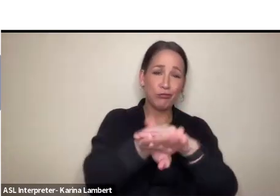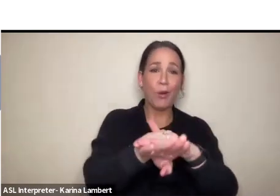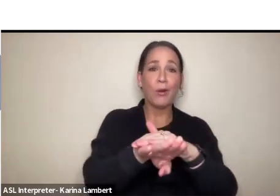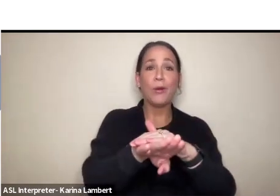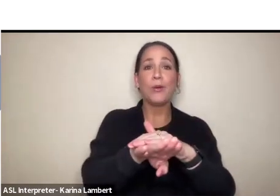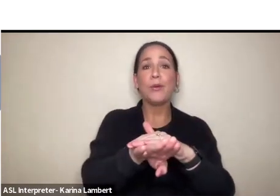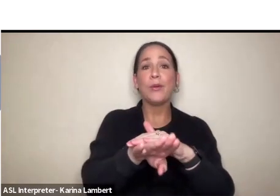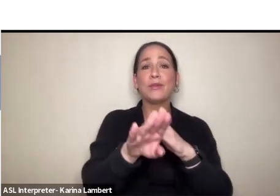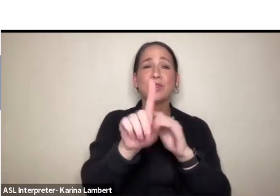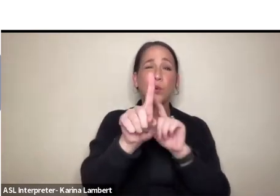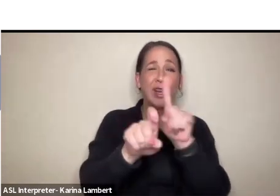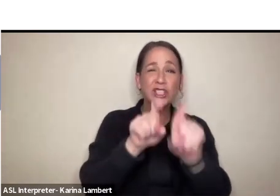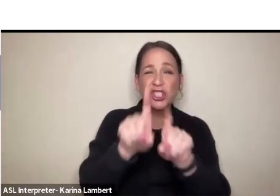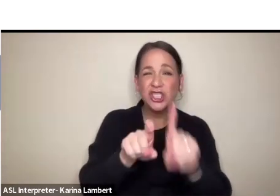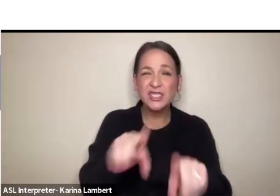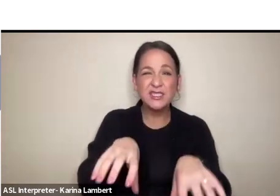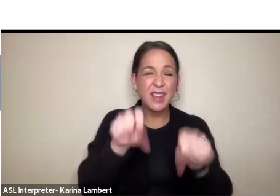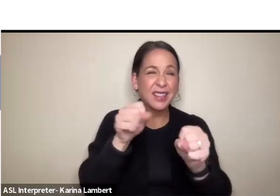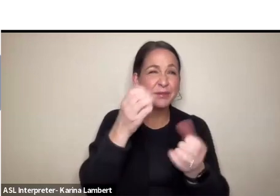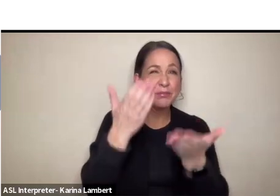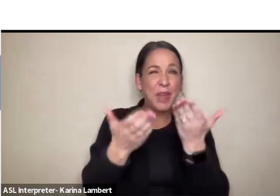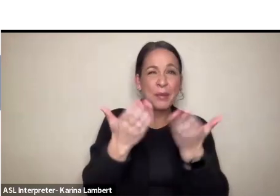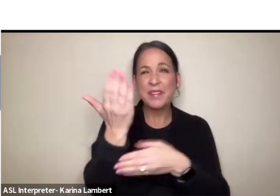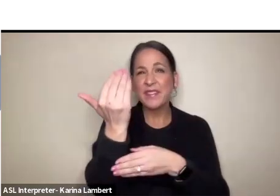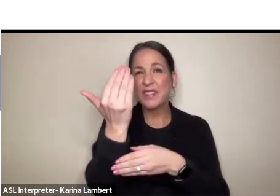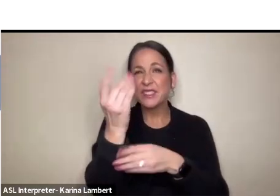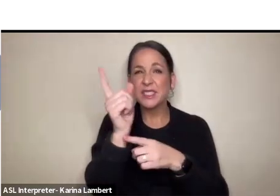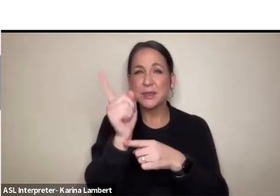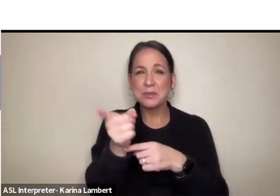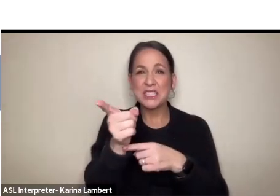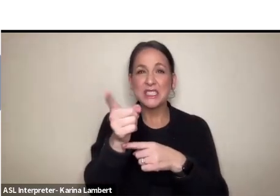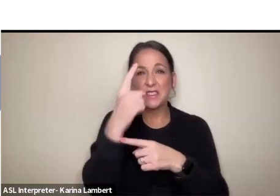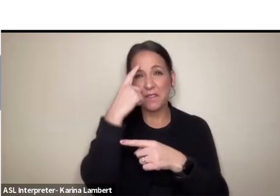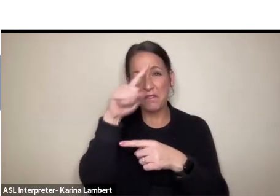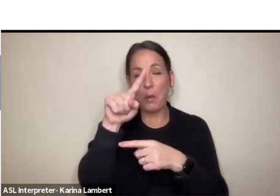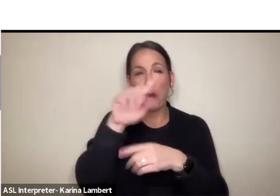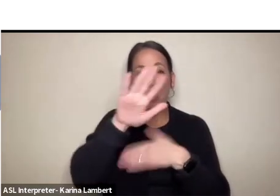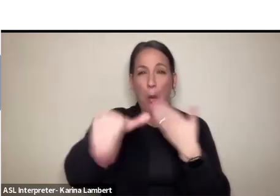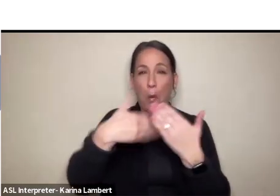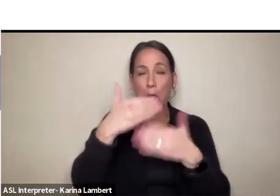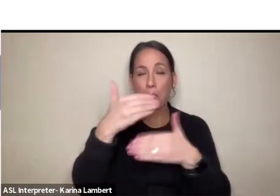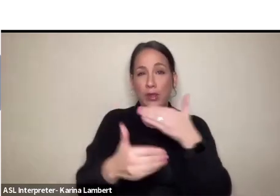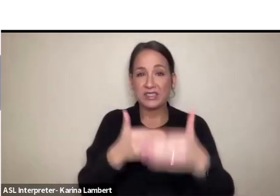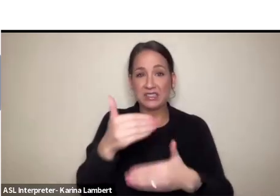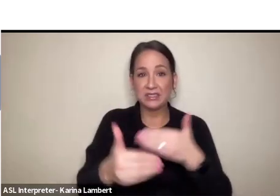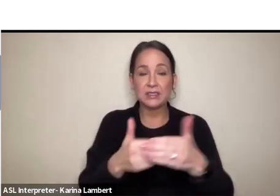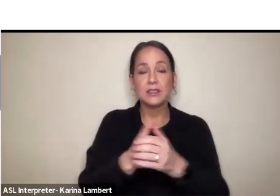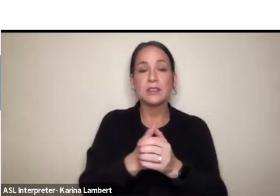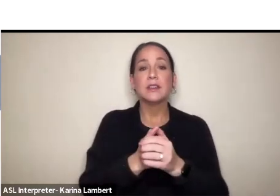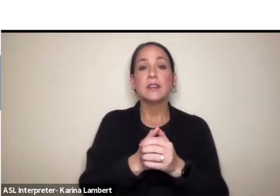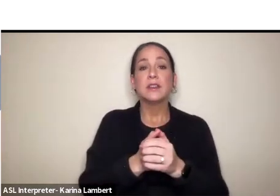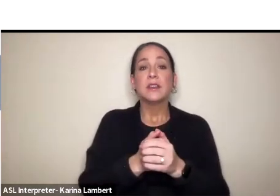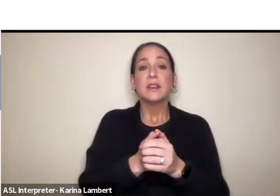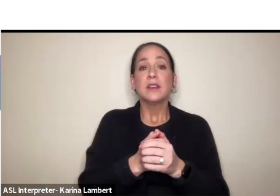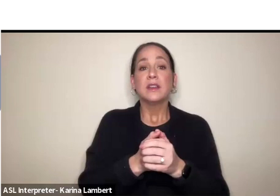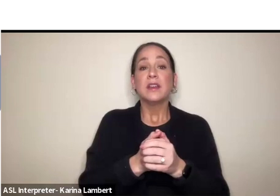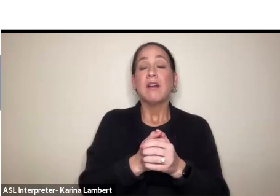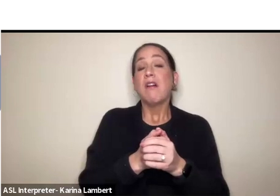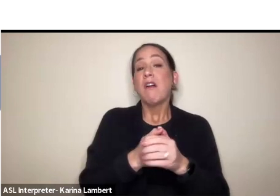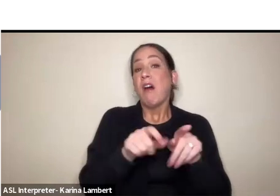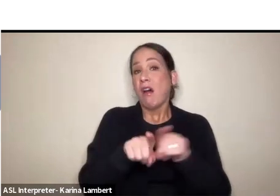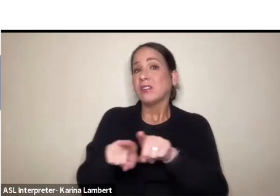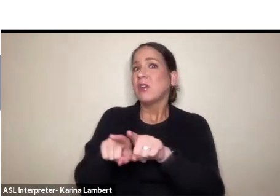of questions, and it takes about 15 minutes for the enrollment process. And the other benefit is it's easy